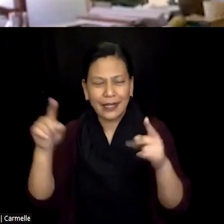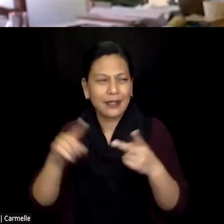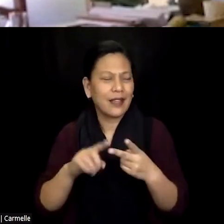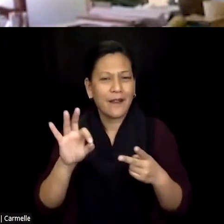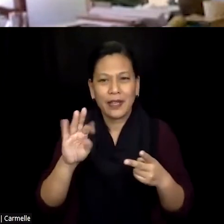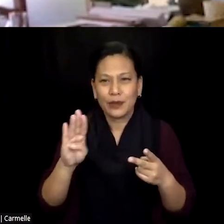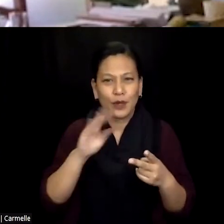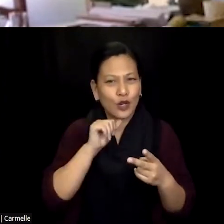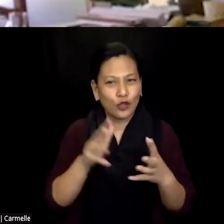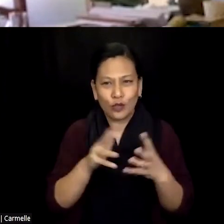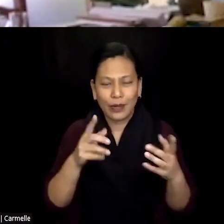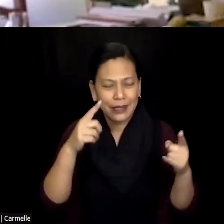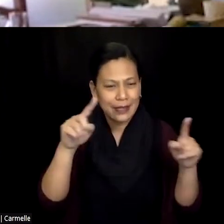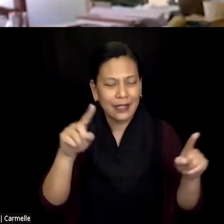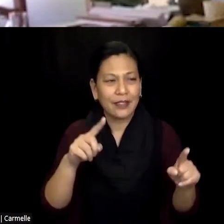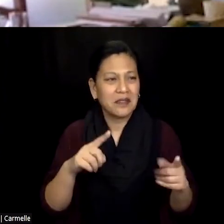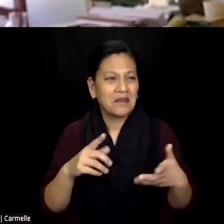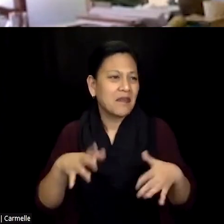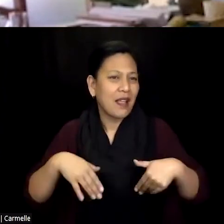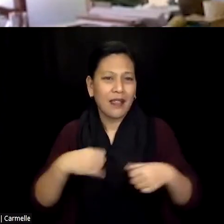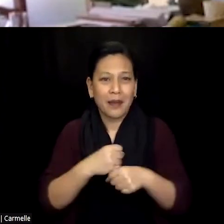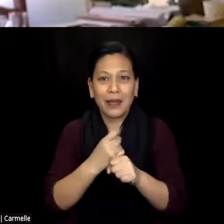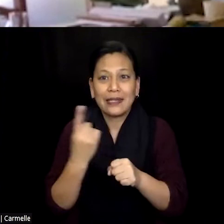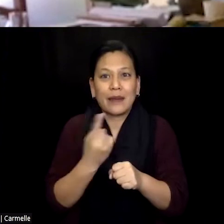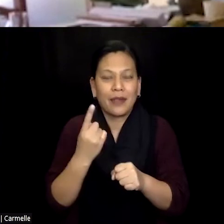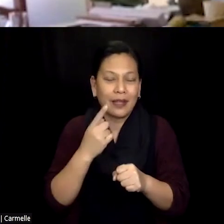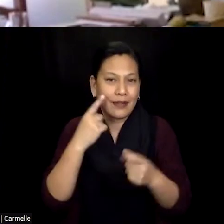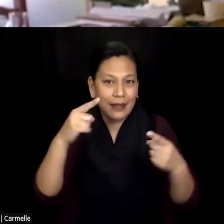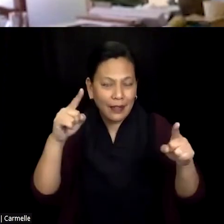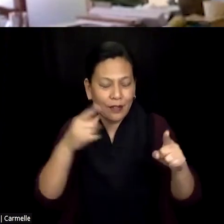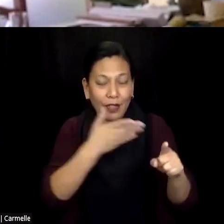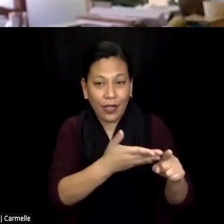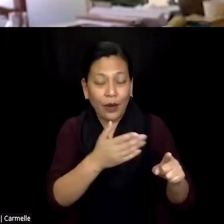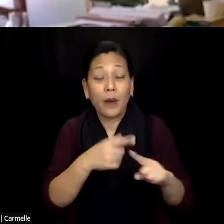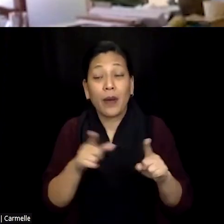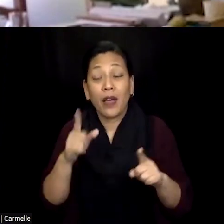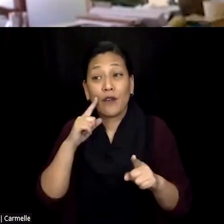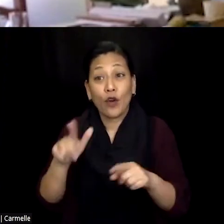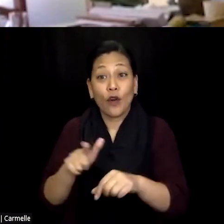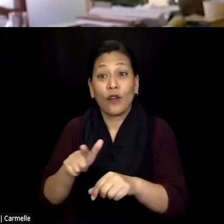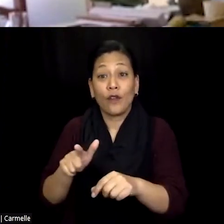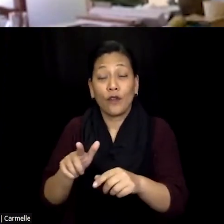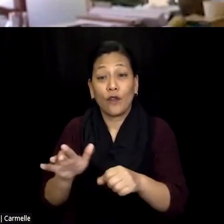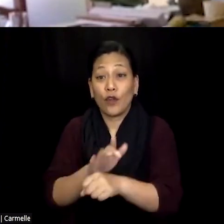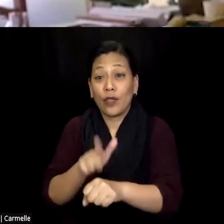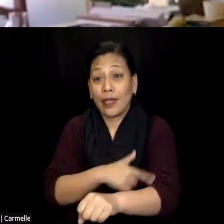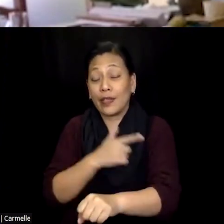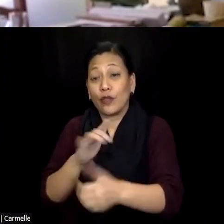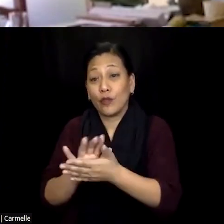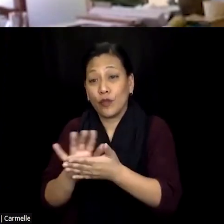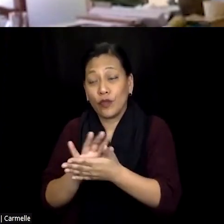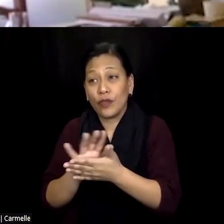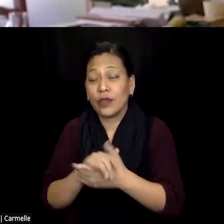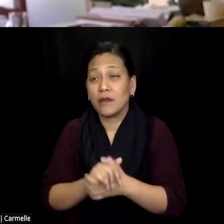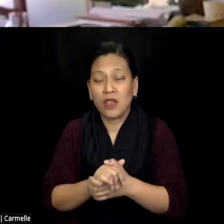that. I've never really made the stuff that does well on those platforms. But with features, we've done, you know, a huge